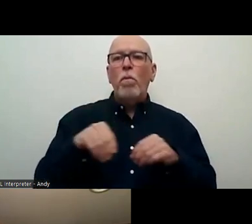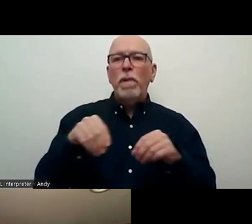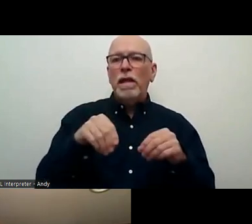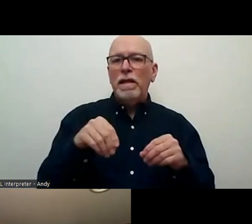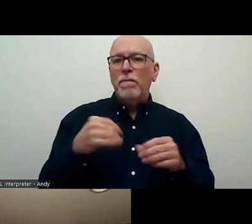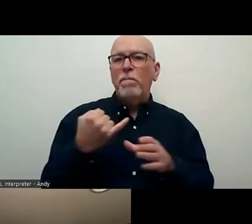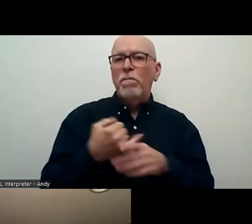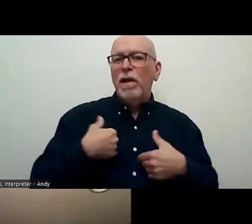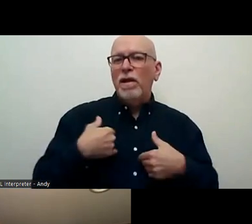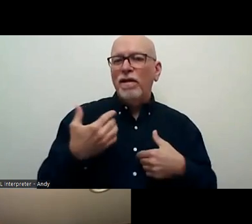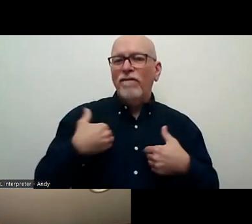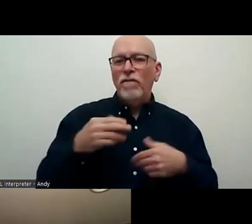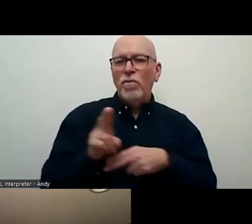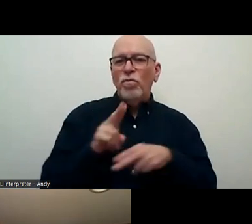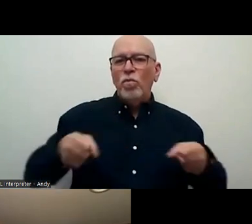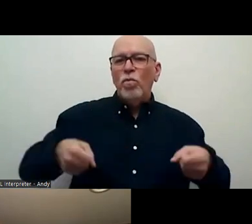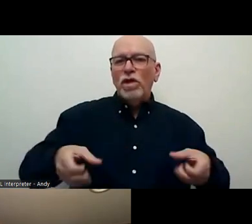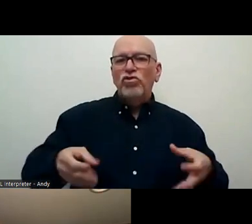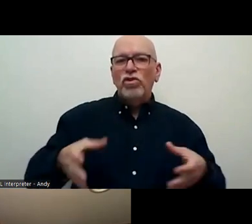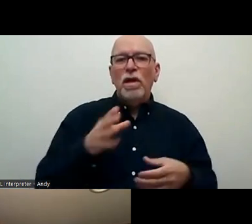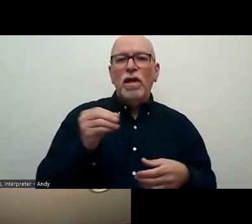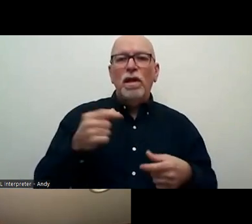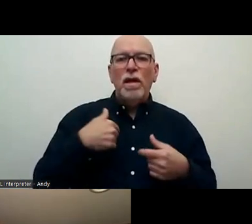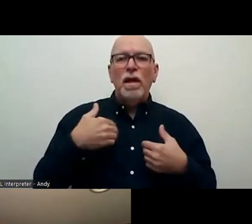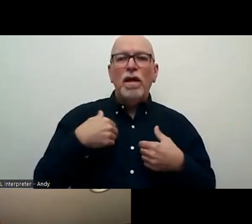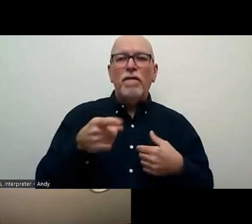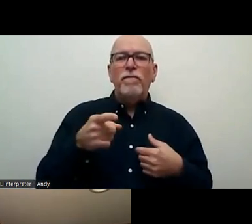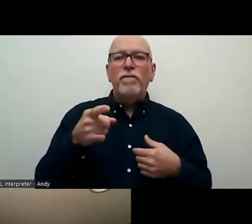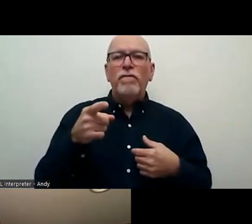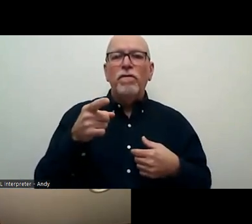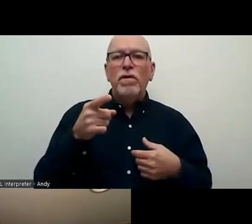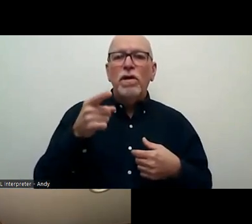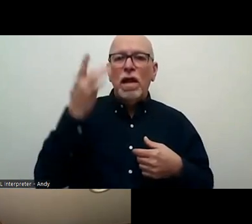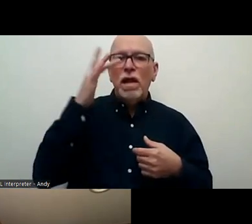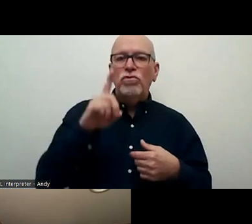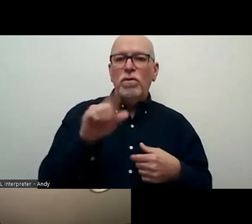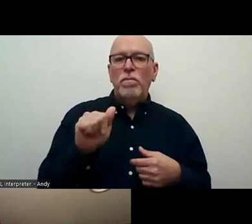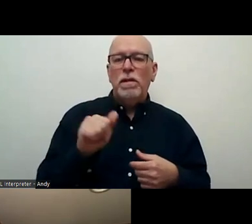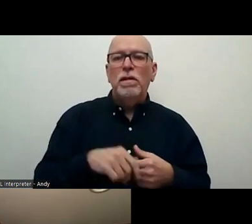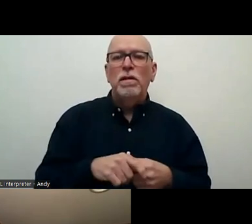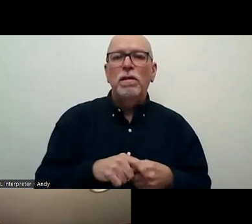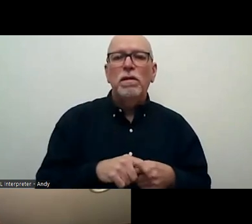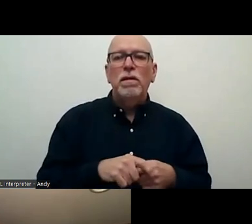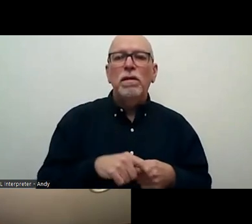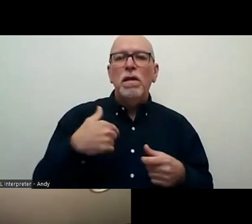a wheelchair user and i have intellectual developmental disability um i love